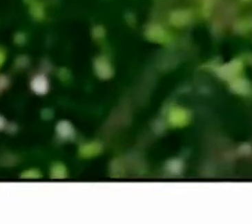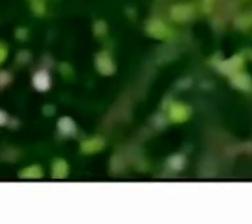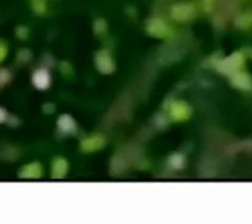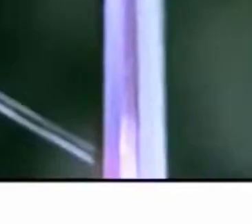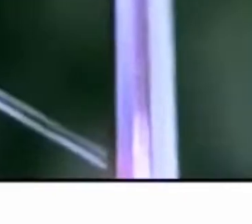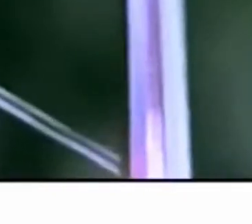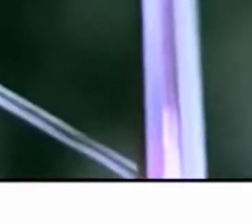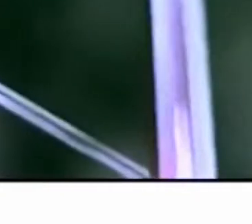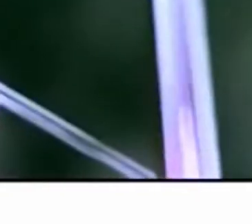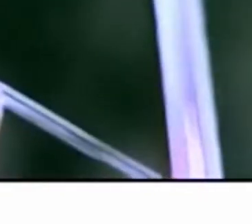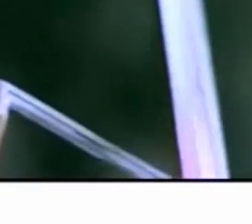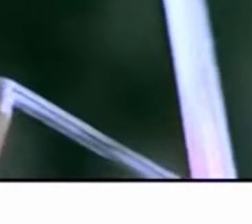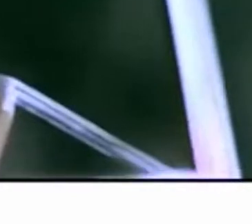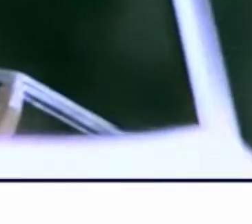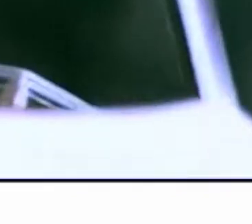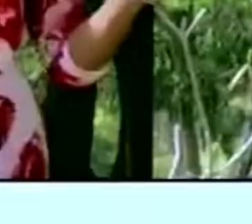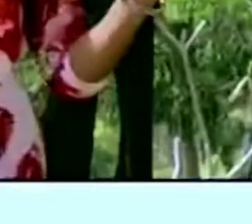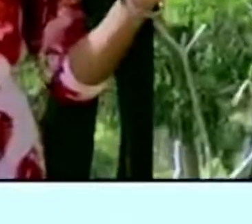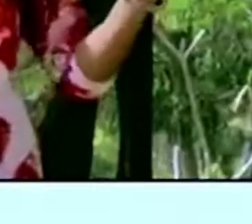I worship